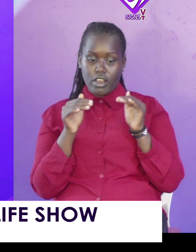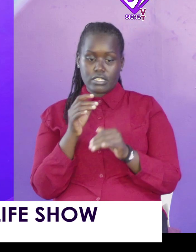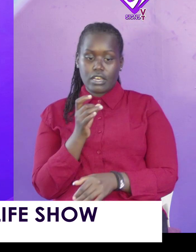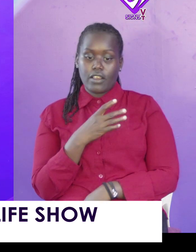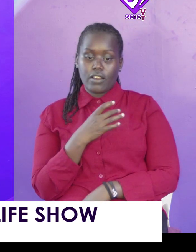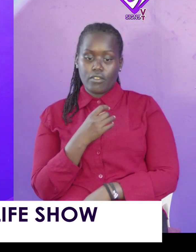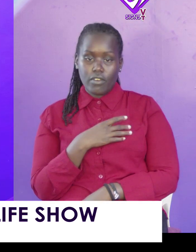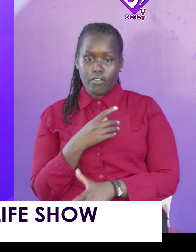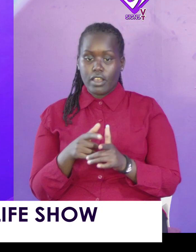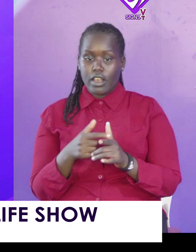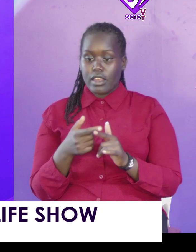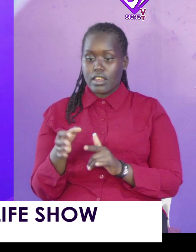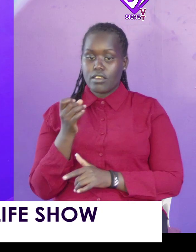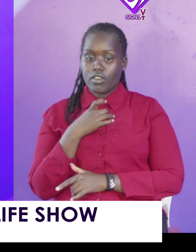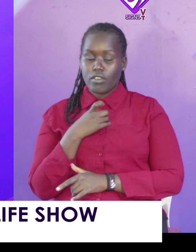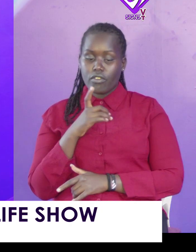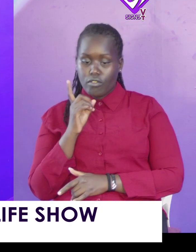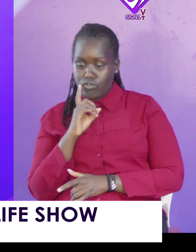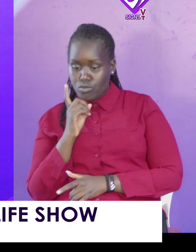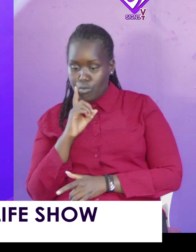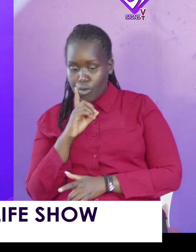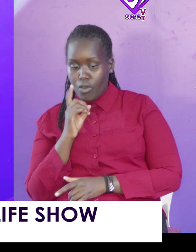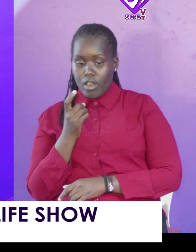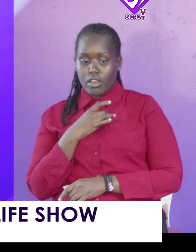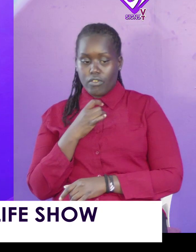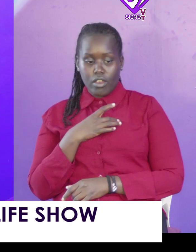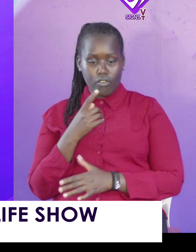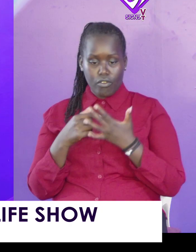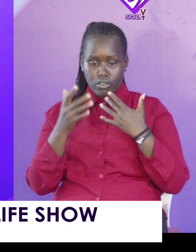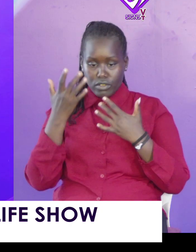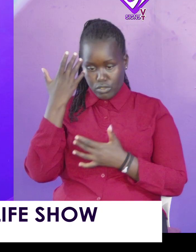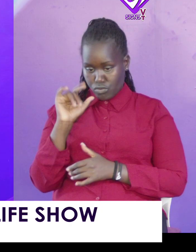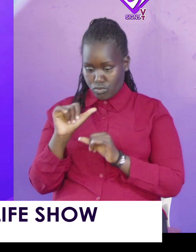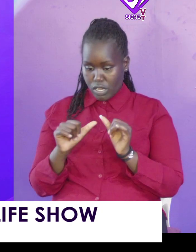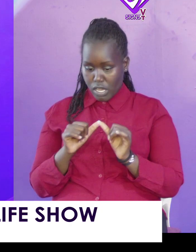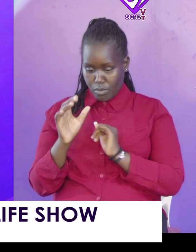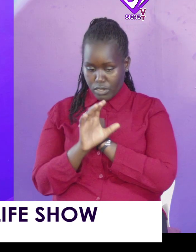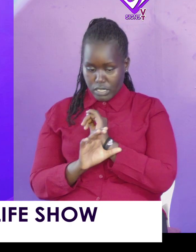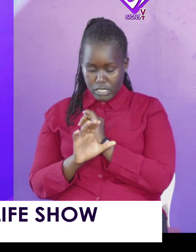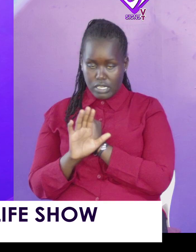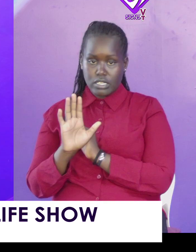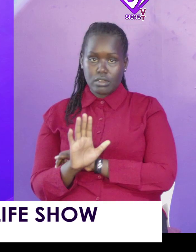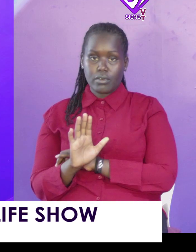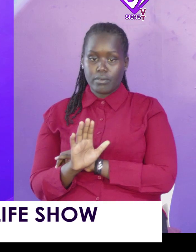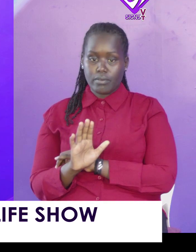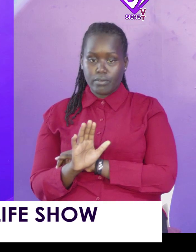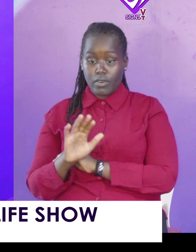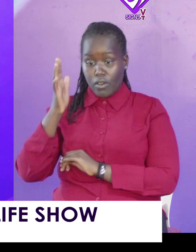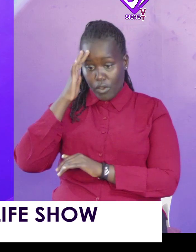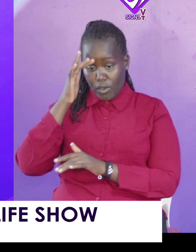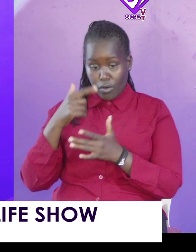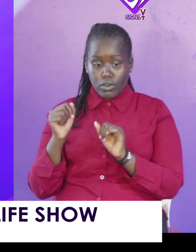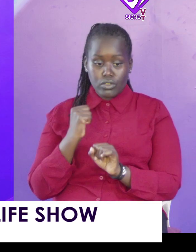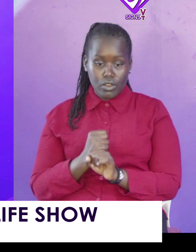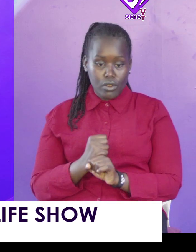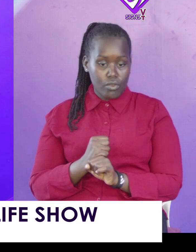the fear of tomorrow, the fear of the unknown, about your country, guess what you do? You